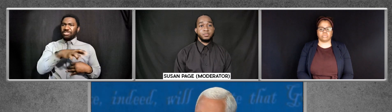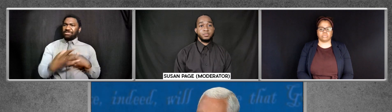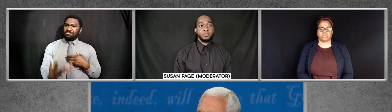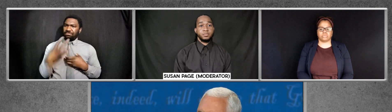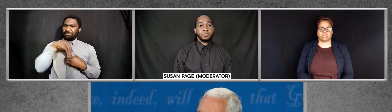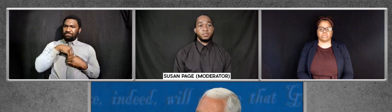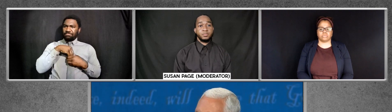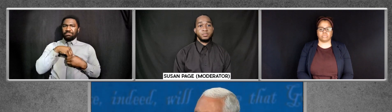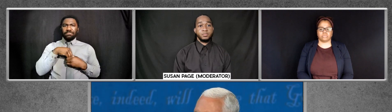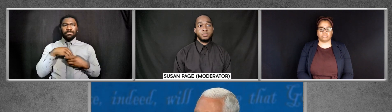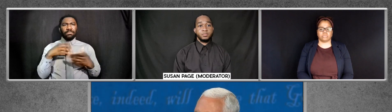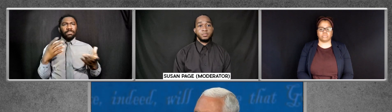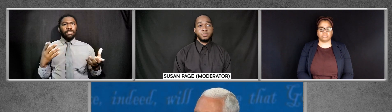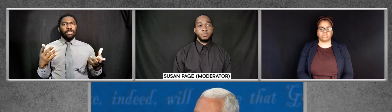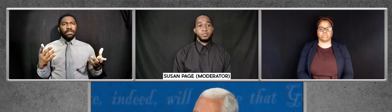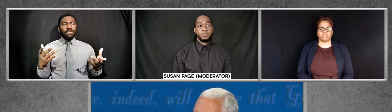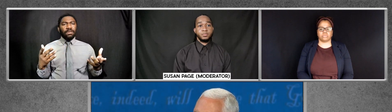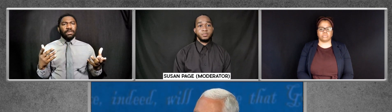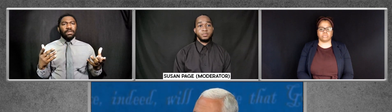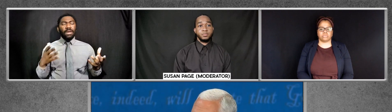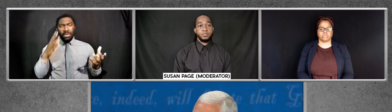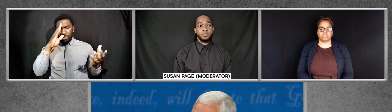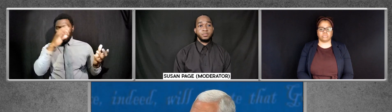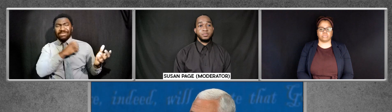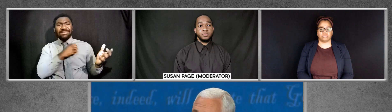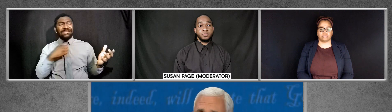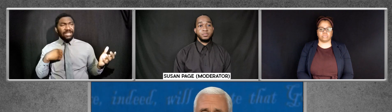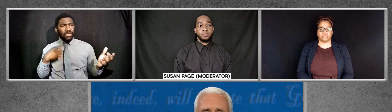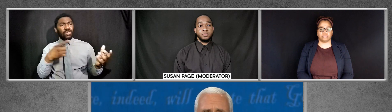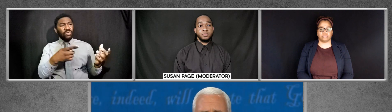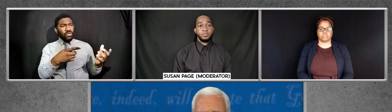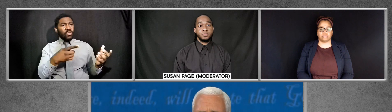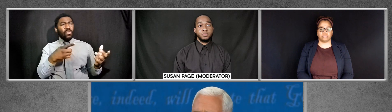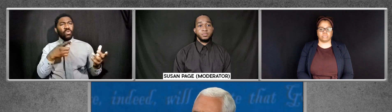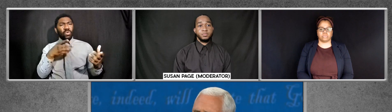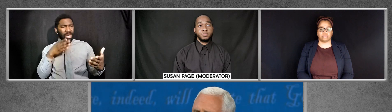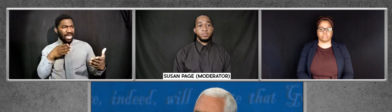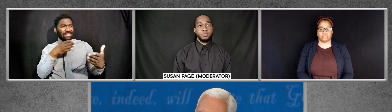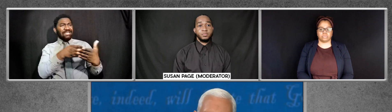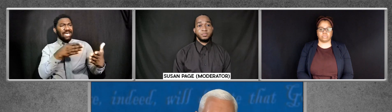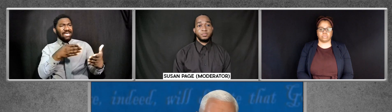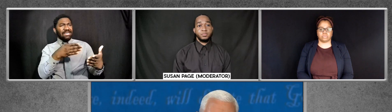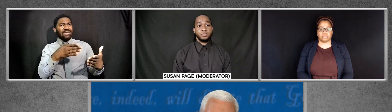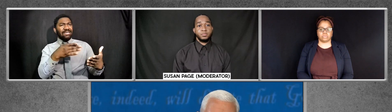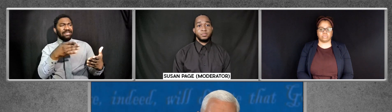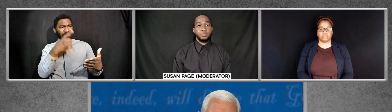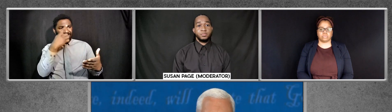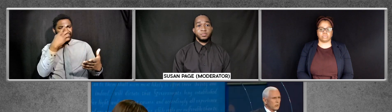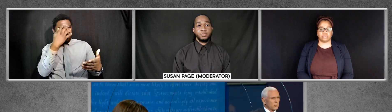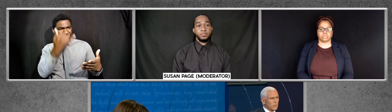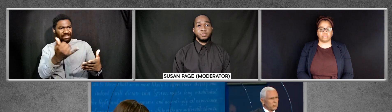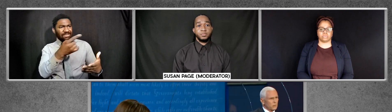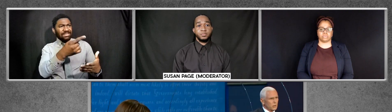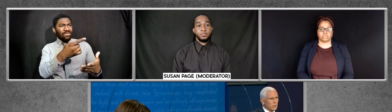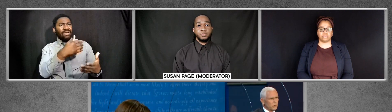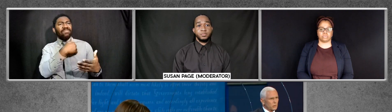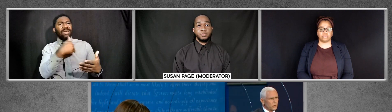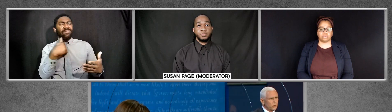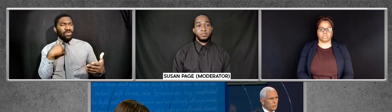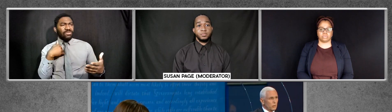one of our judicial nominees you actually attacked because they were a member of the Catholic Knights of Columbus, just because the